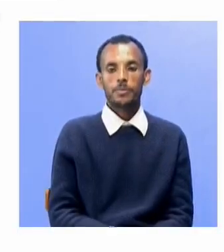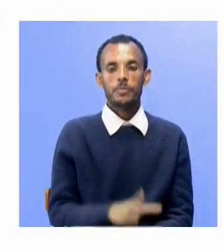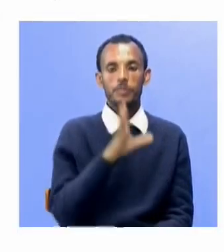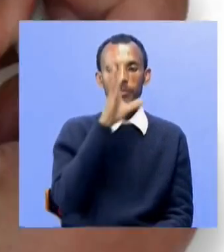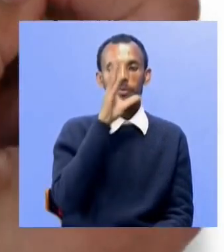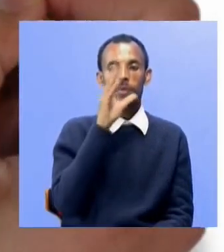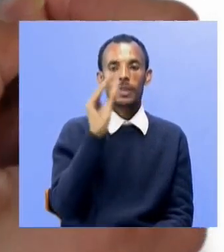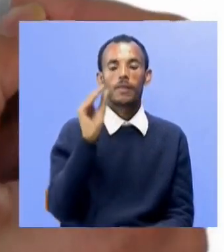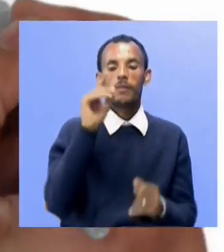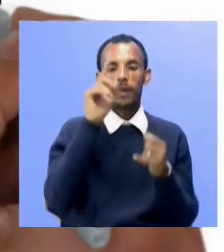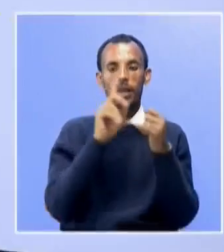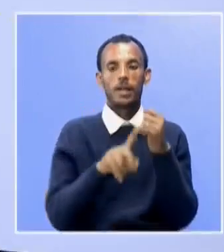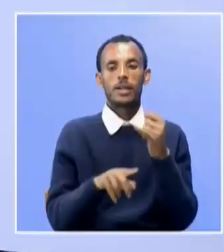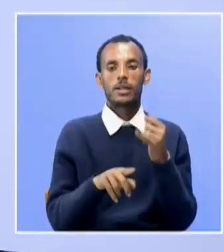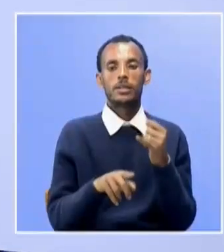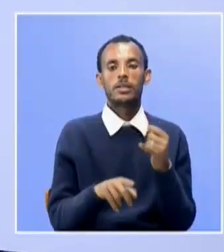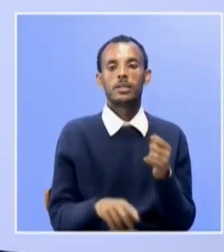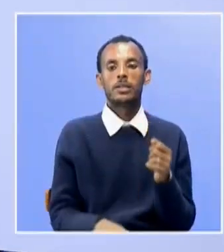And finally,